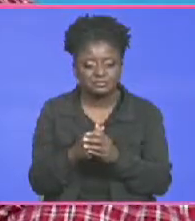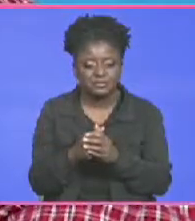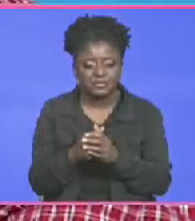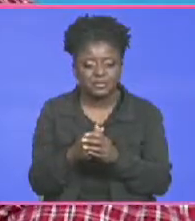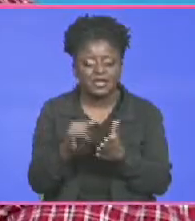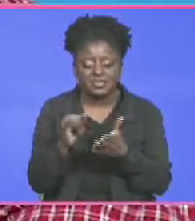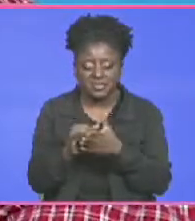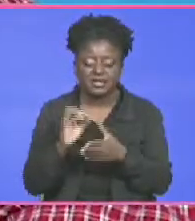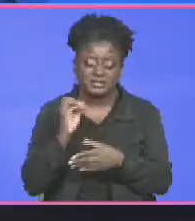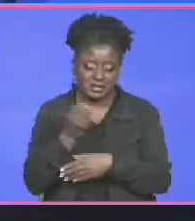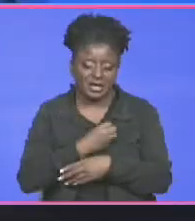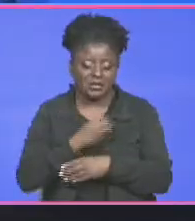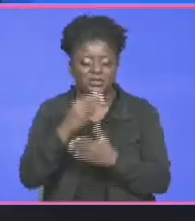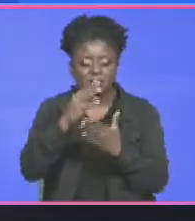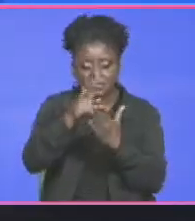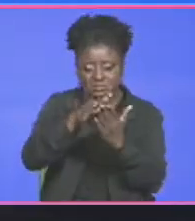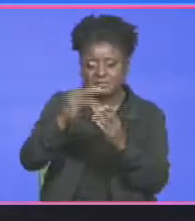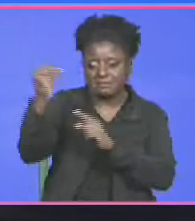what we try to do.